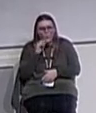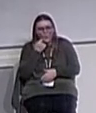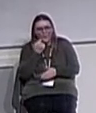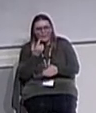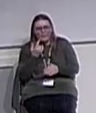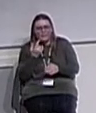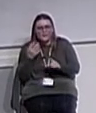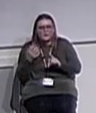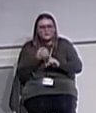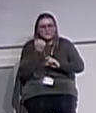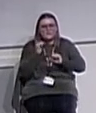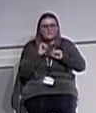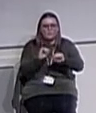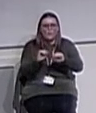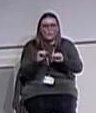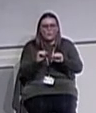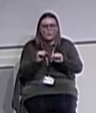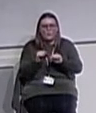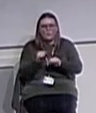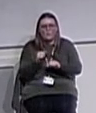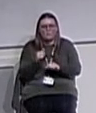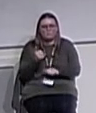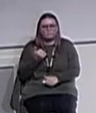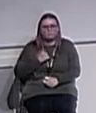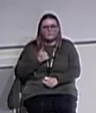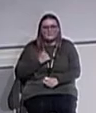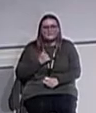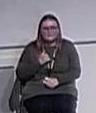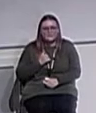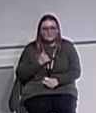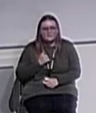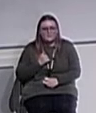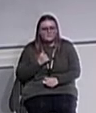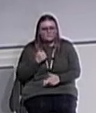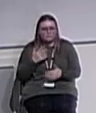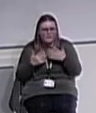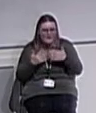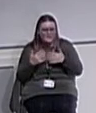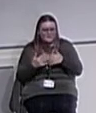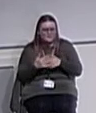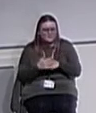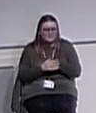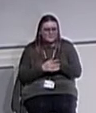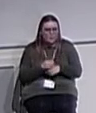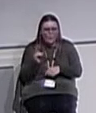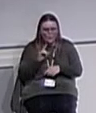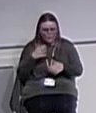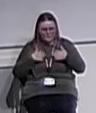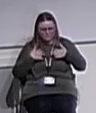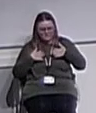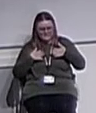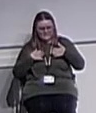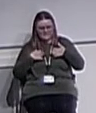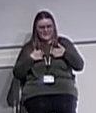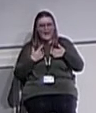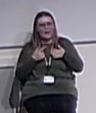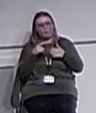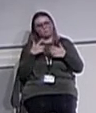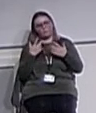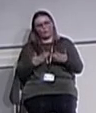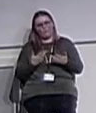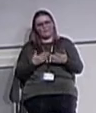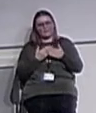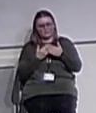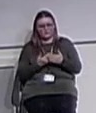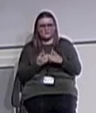A-level grades. Your predicted A-level grades is the thing we're most interested in, and what subjects you are doing as well. I'll show you